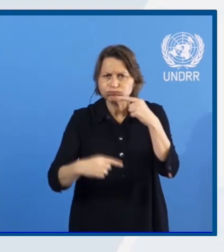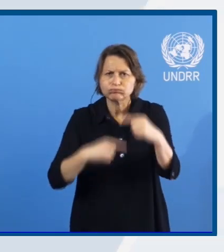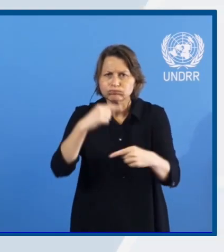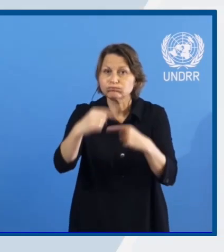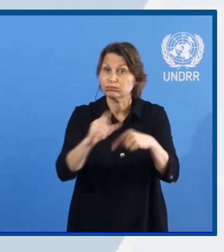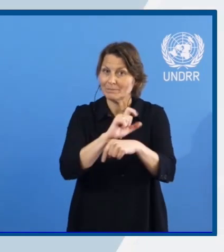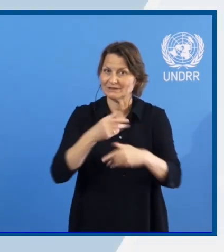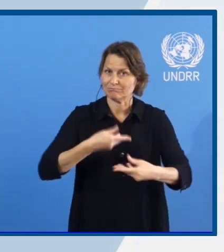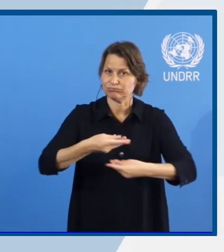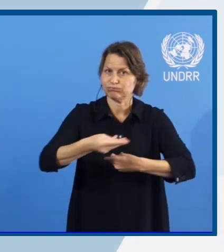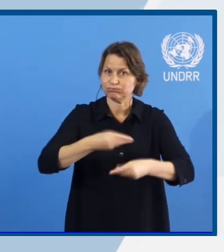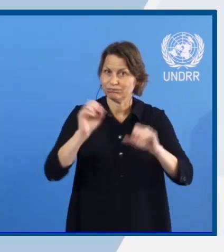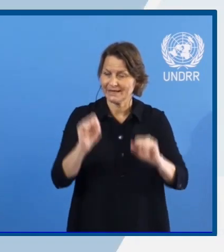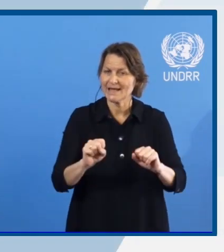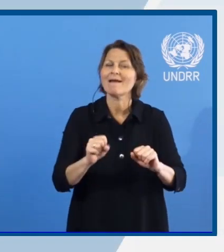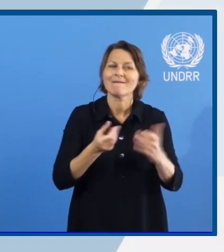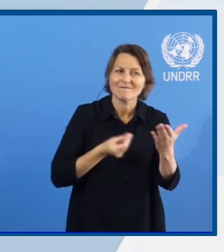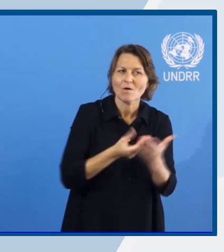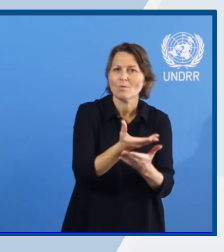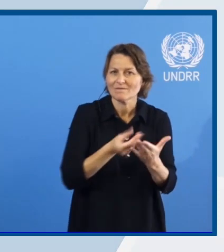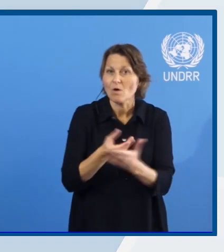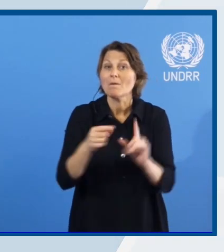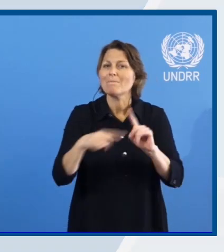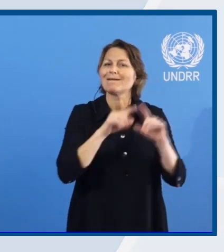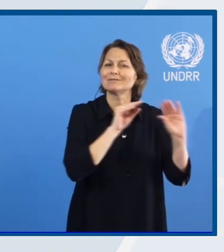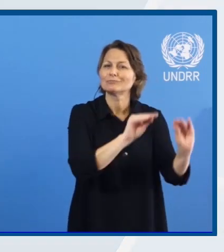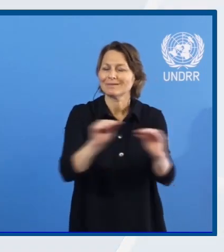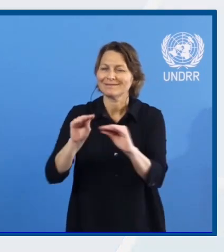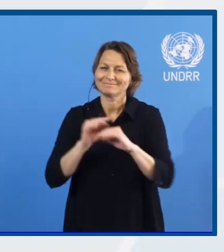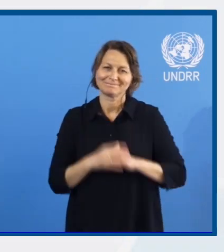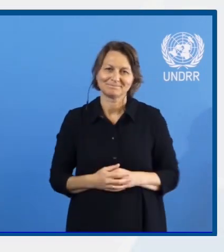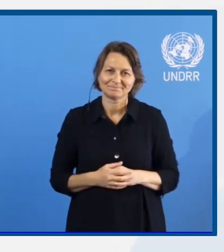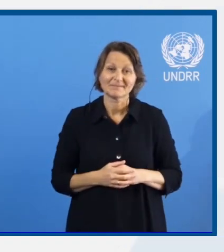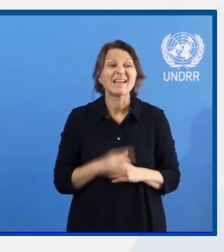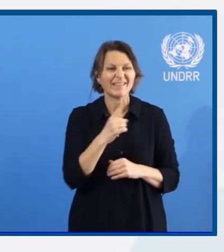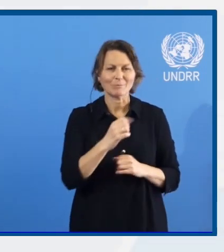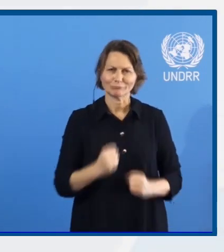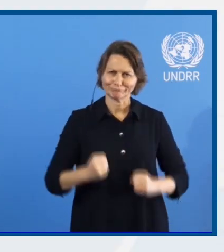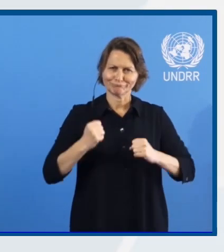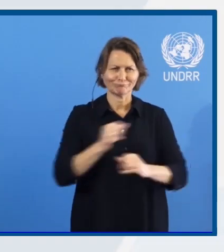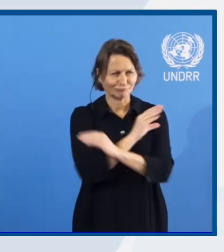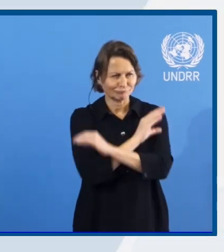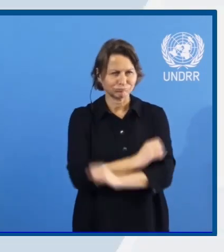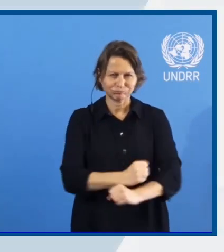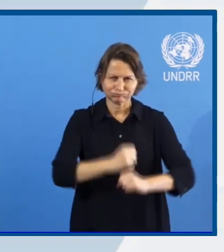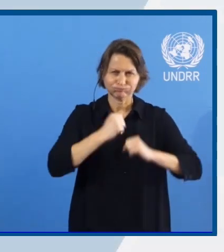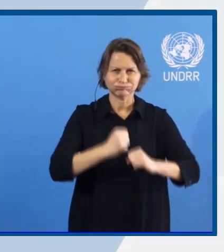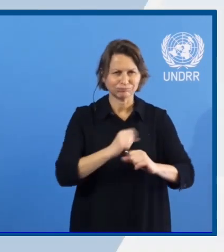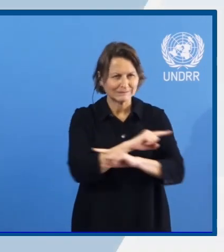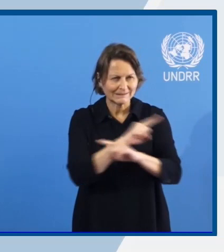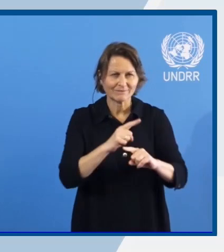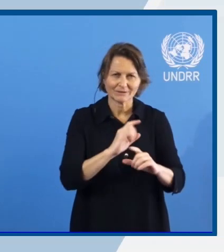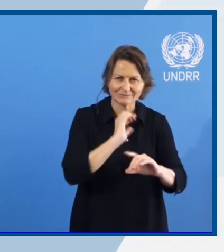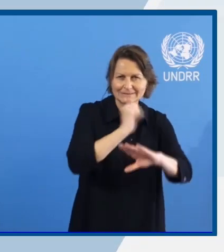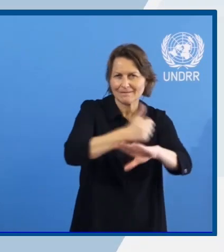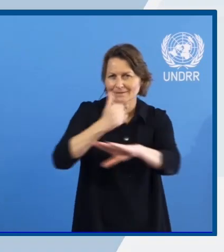sector in the process from the program development stage of our major resilience building initiatives. And I think these